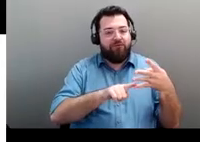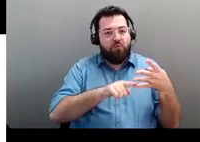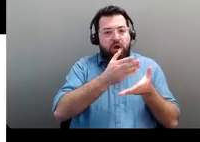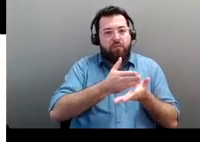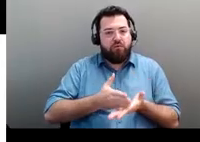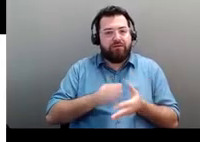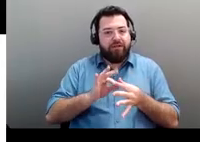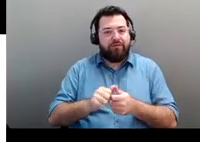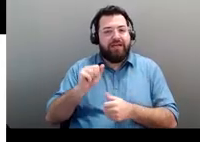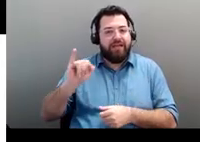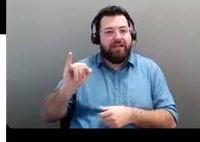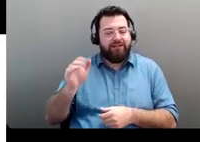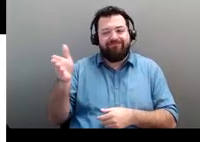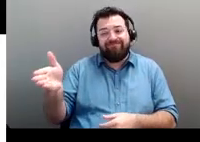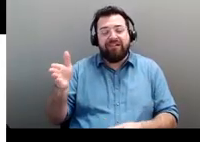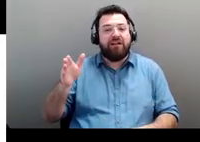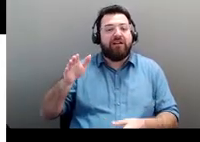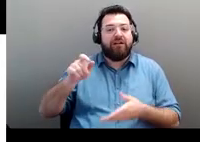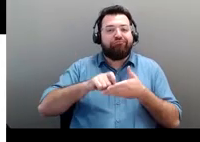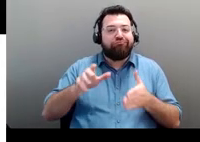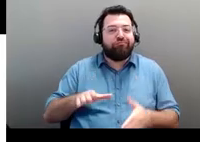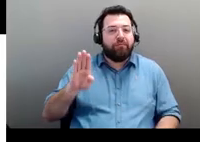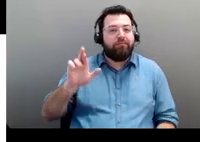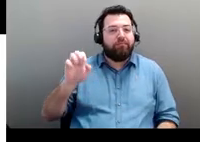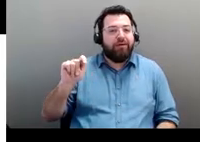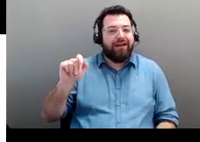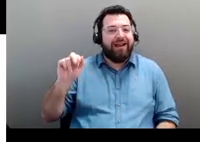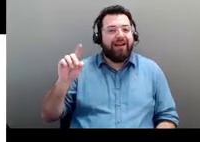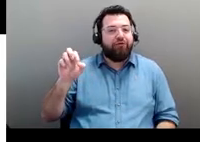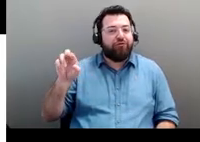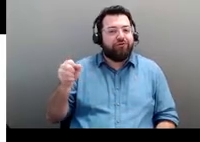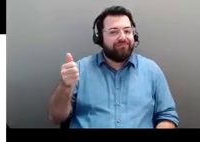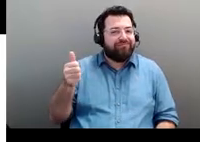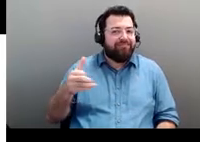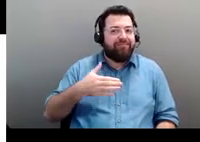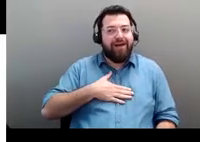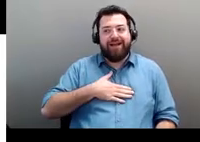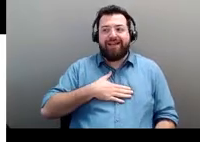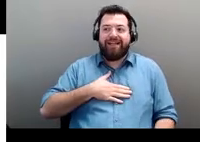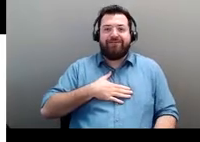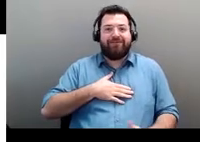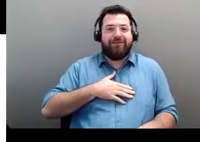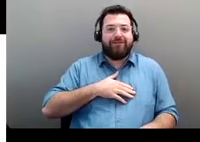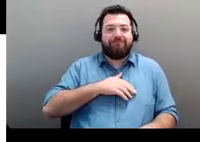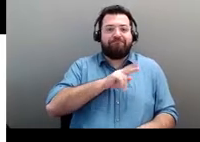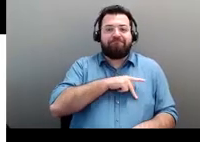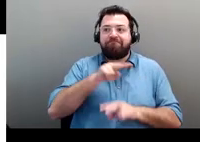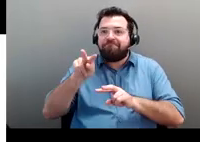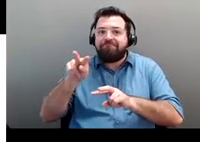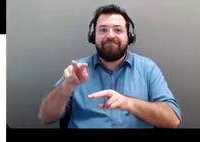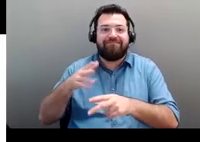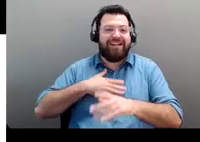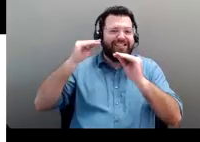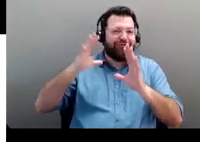Anders, he's really kind of my personal go-to guru for anything AI